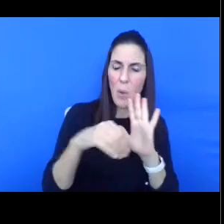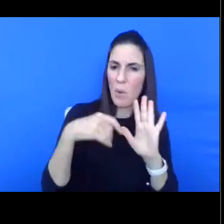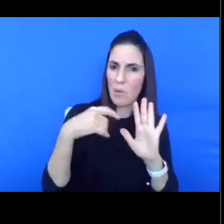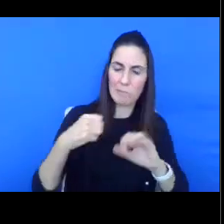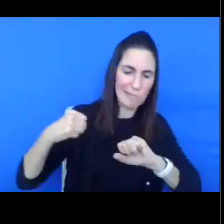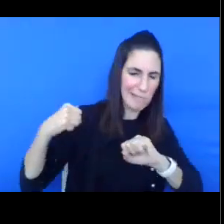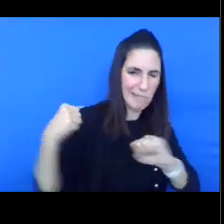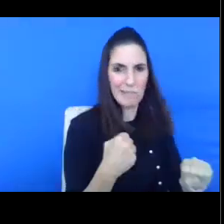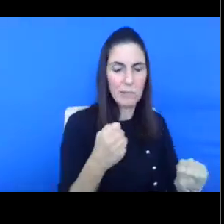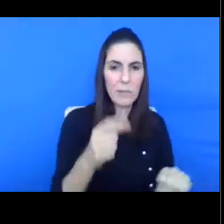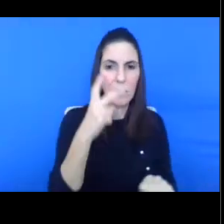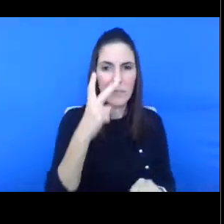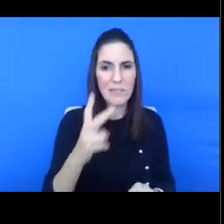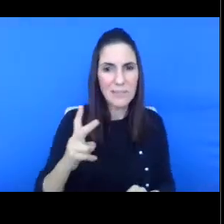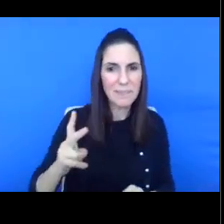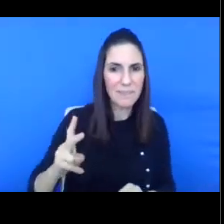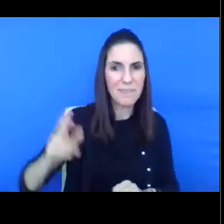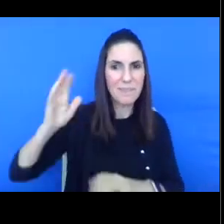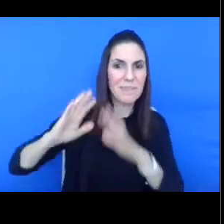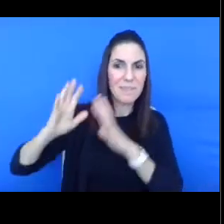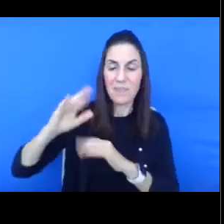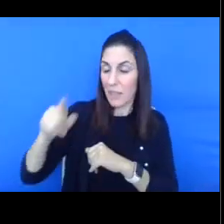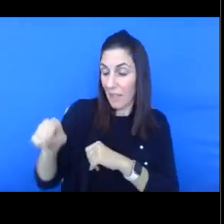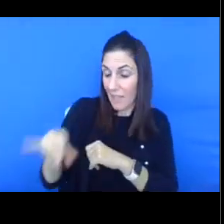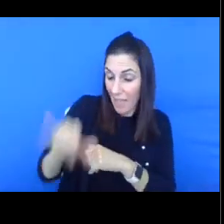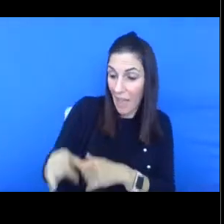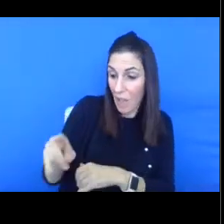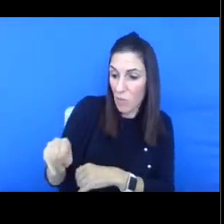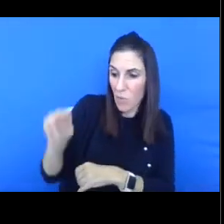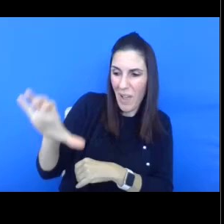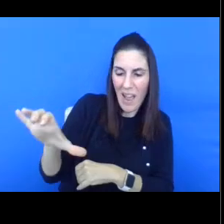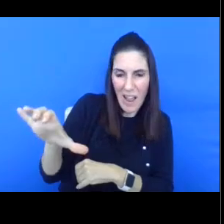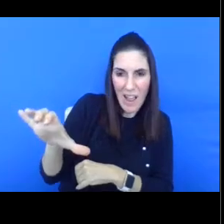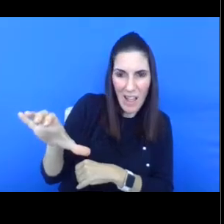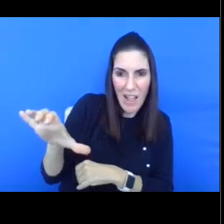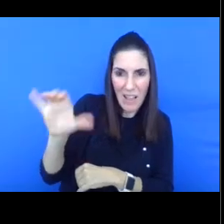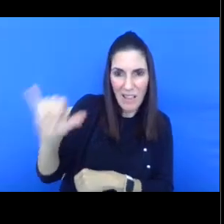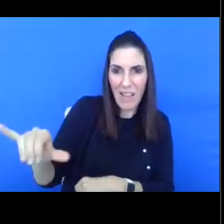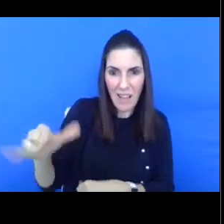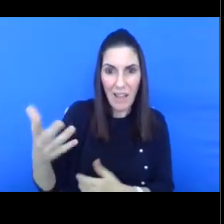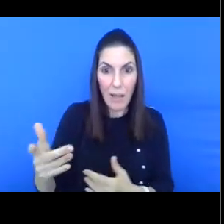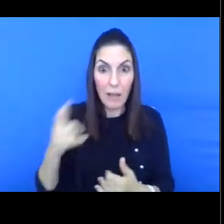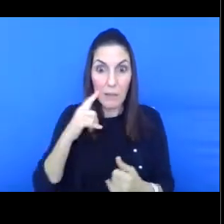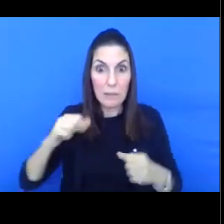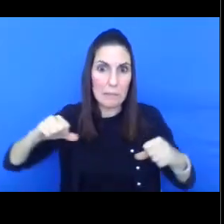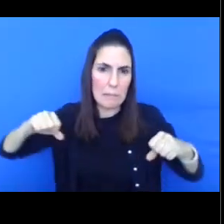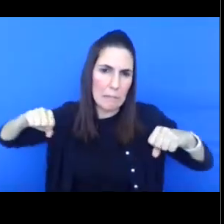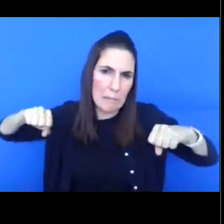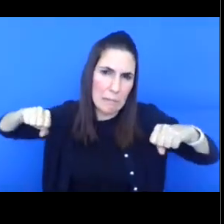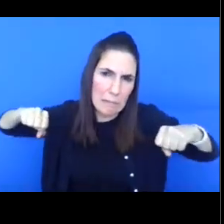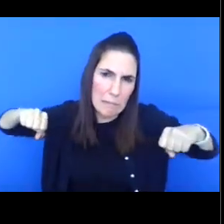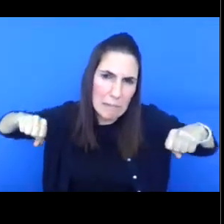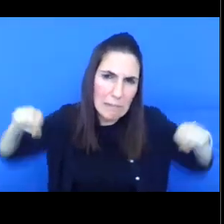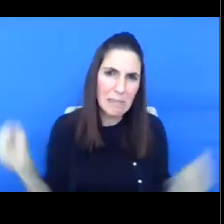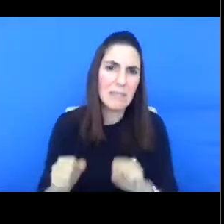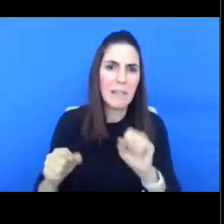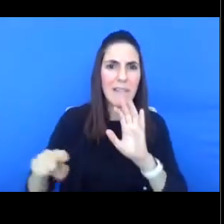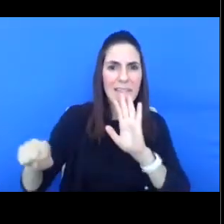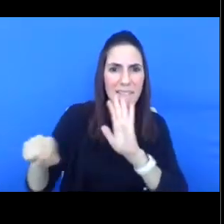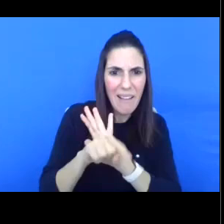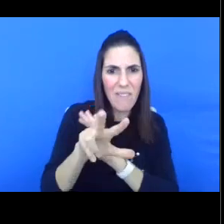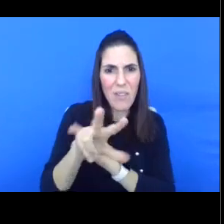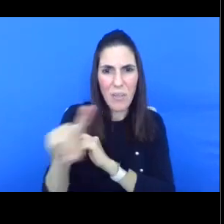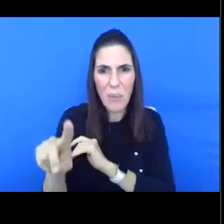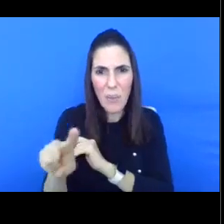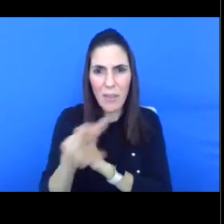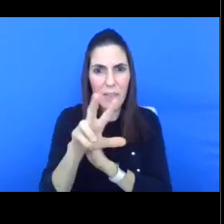to Grandfather Mountain, North Carolina. They woke up to a balmy temperature of negative 32